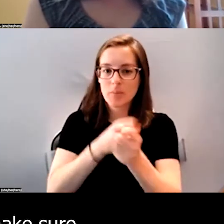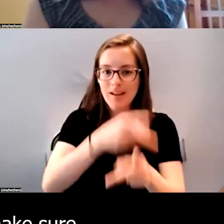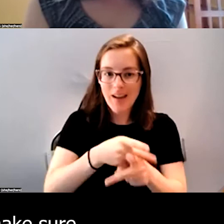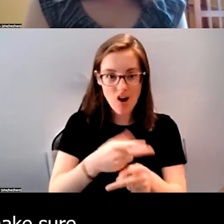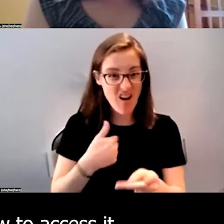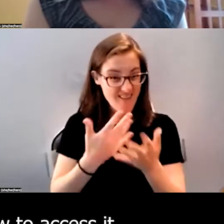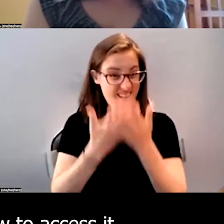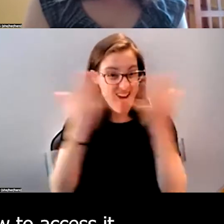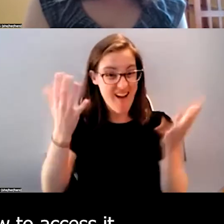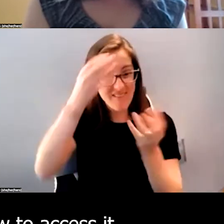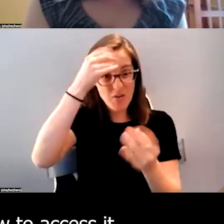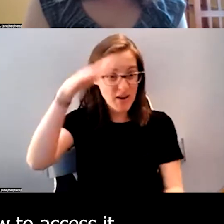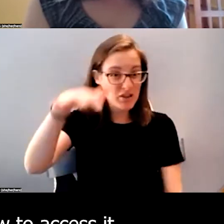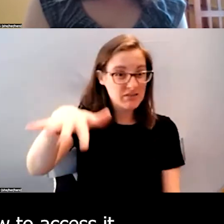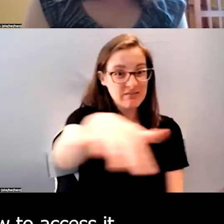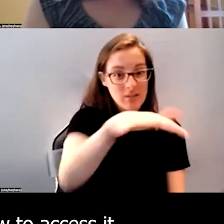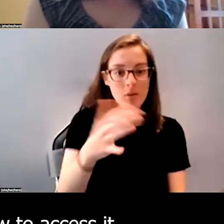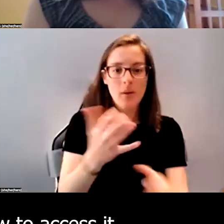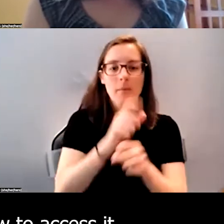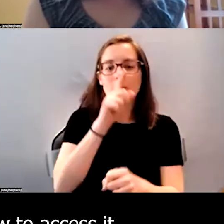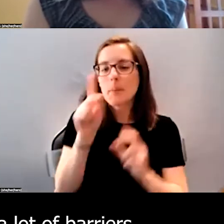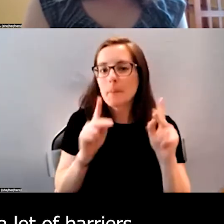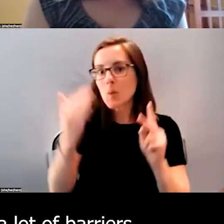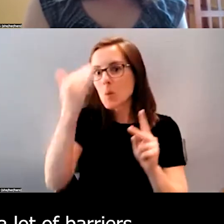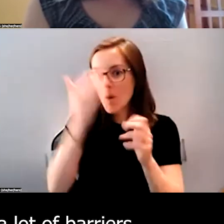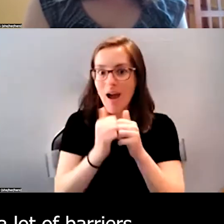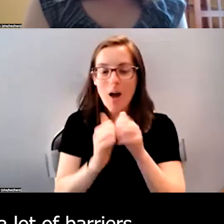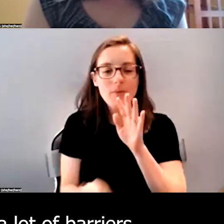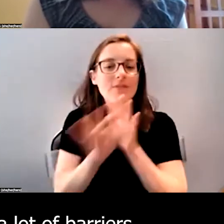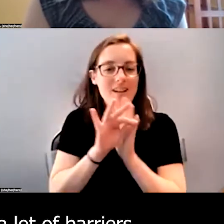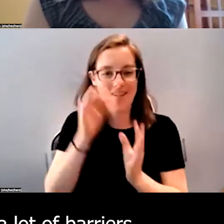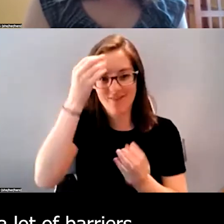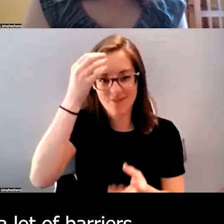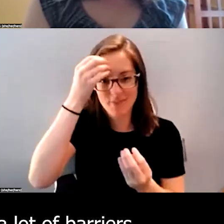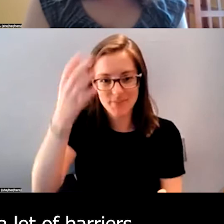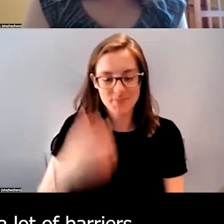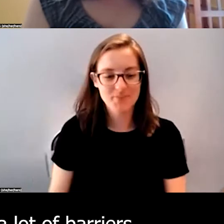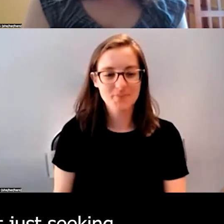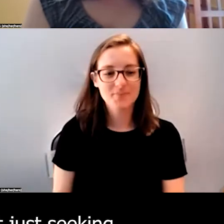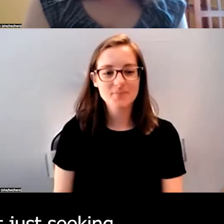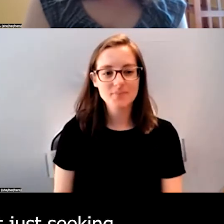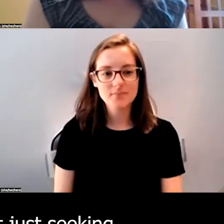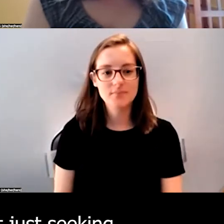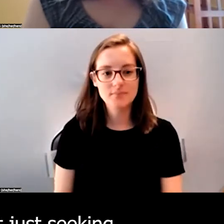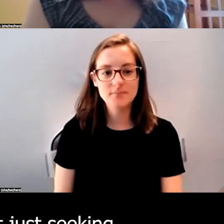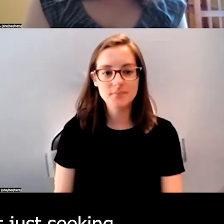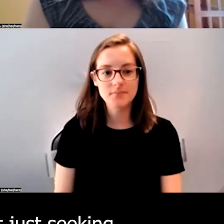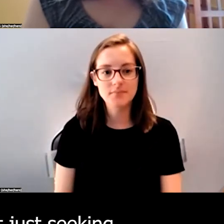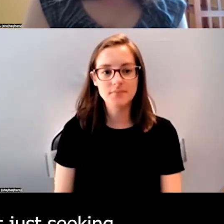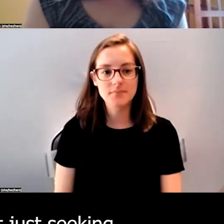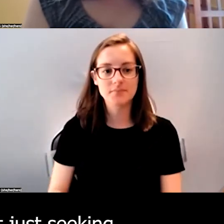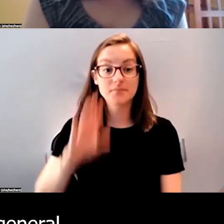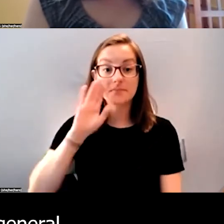wanted to make sure that people knew how to access it. We know that there's a lot of barriers that can come about